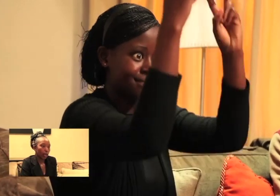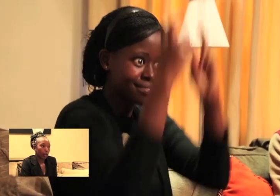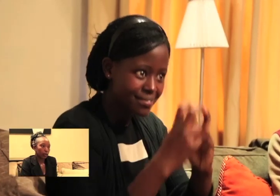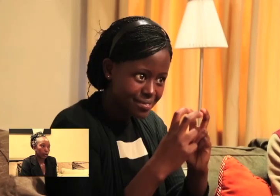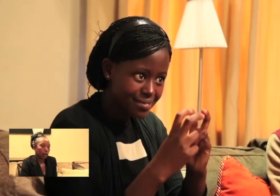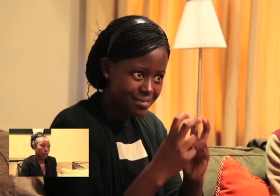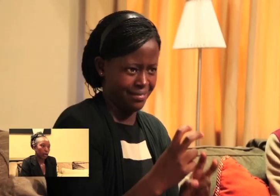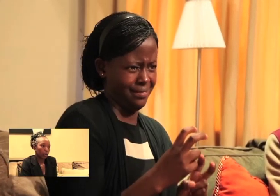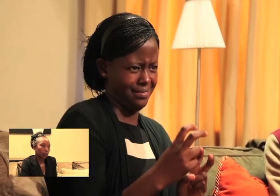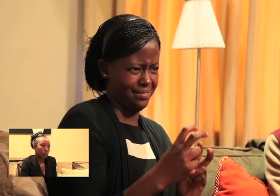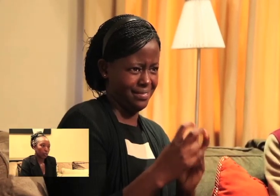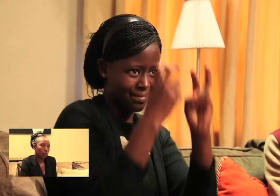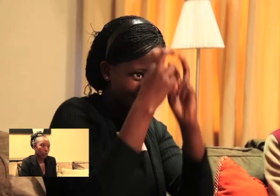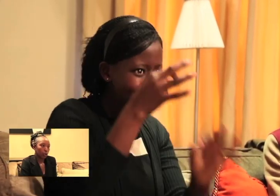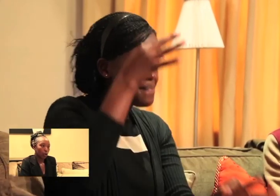Okay,